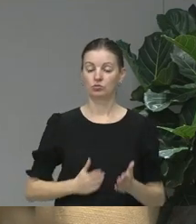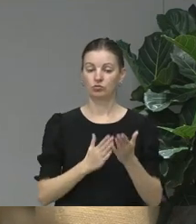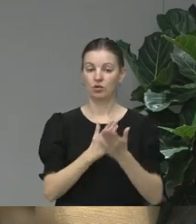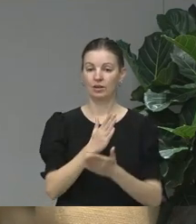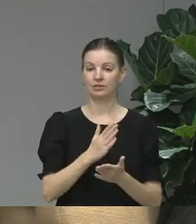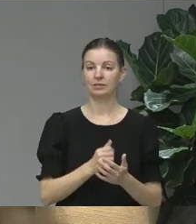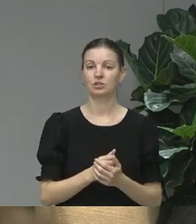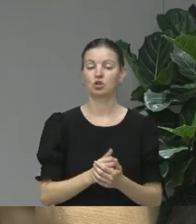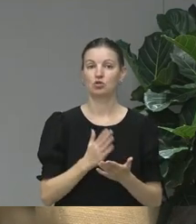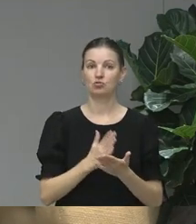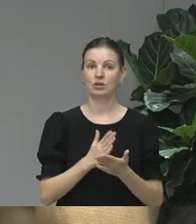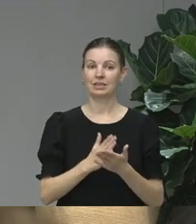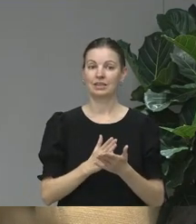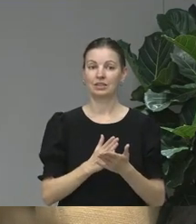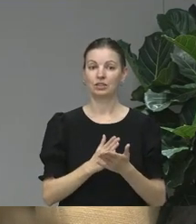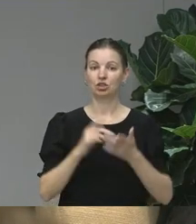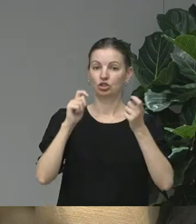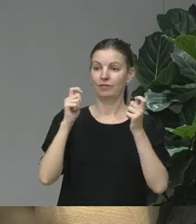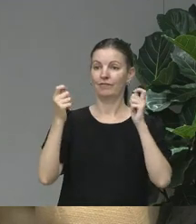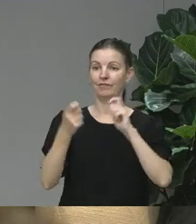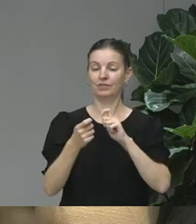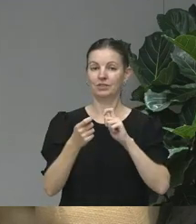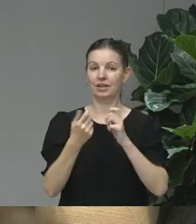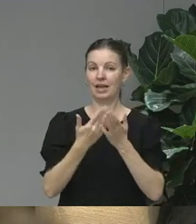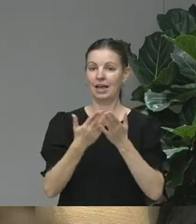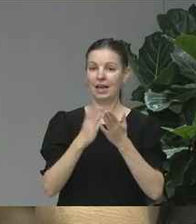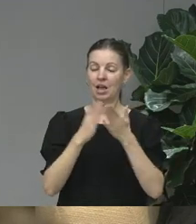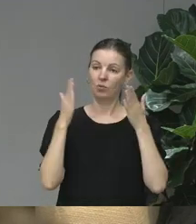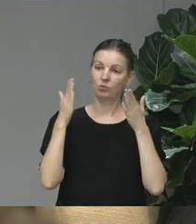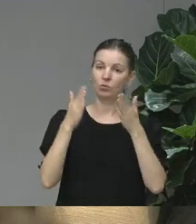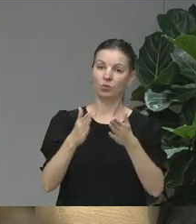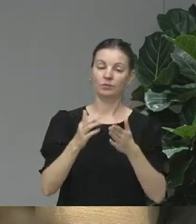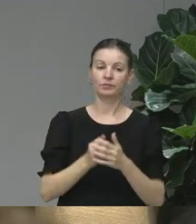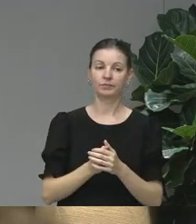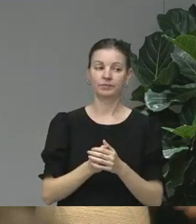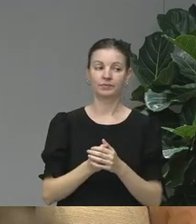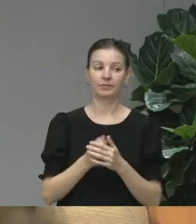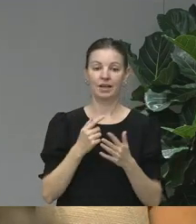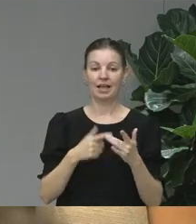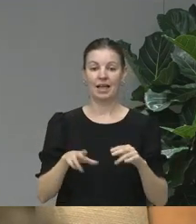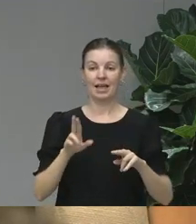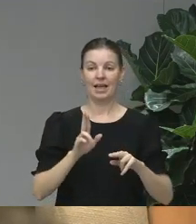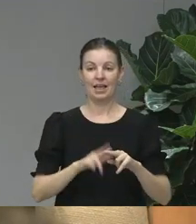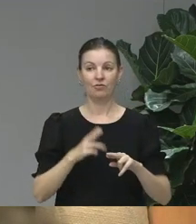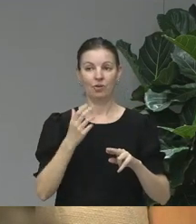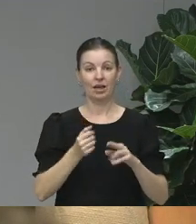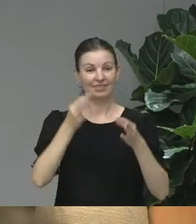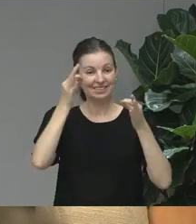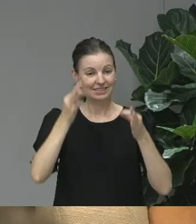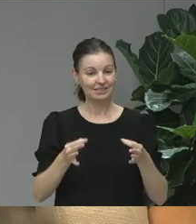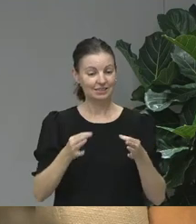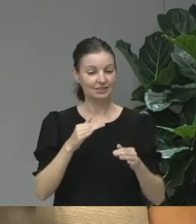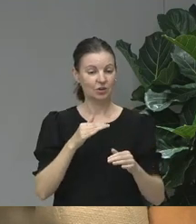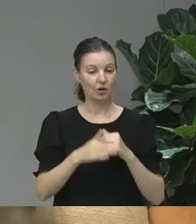whole lens upstream. That's where we're likely to get the traction. And if there are decisions about what